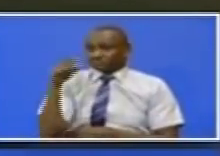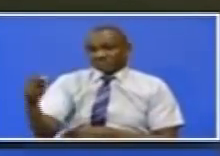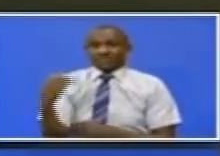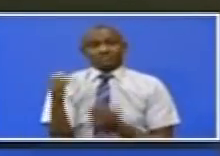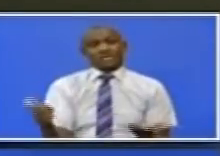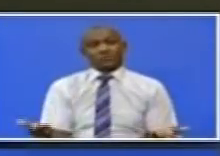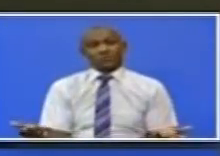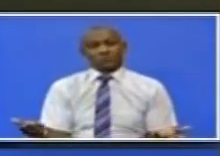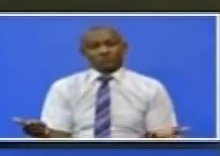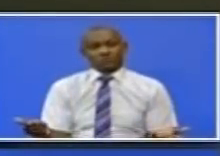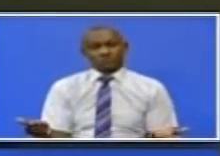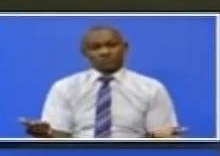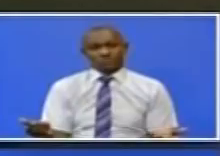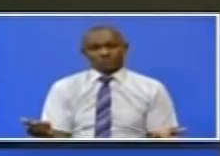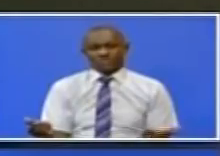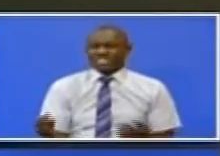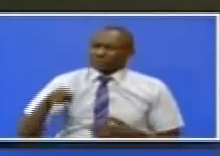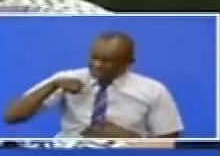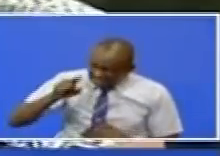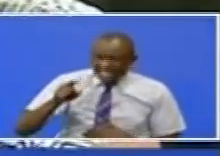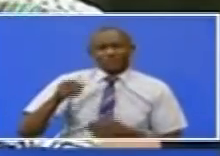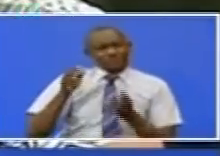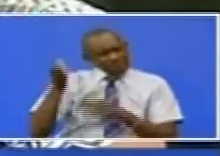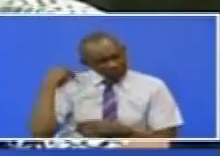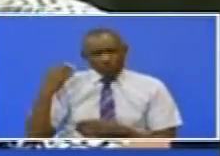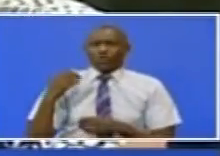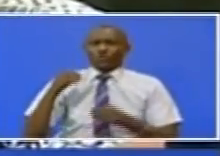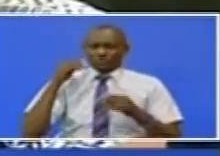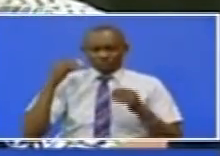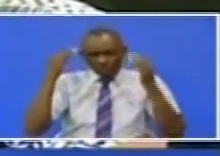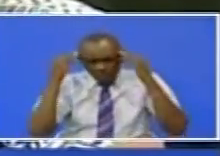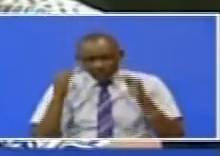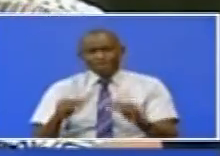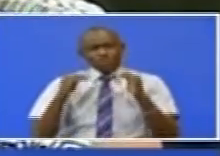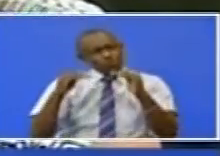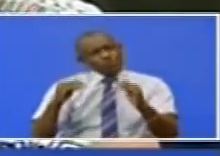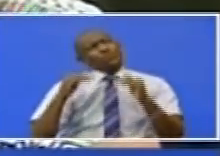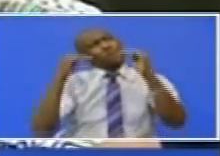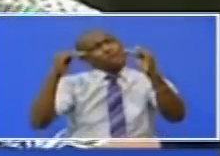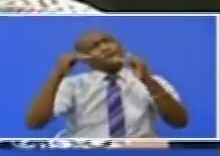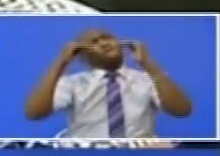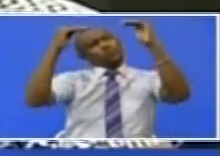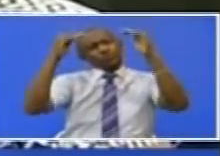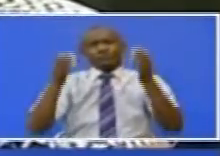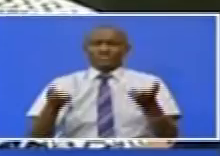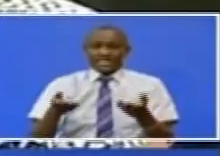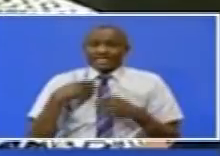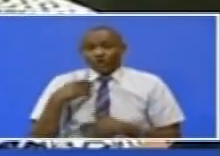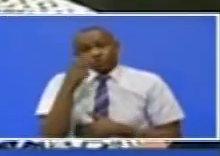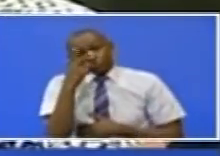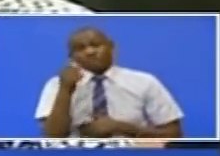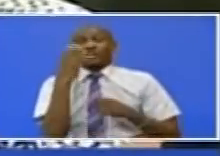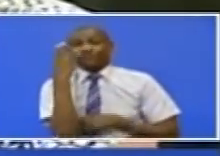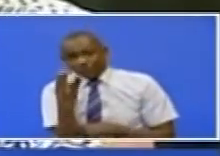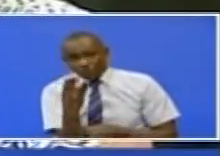allegations. You have risen through the ranks in the judiciary. You have survived the purge on the judiciary back in 2004.